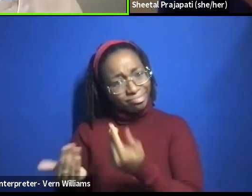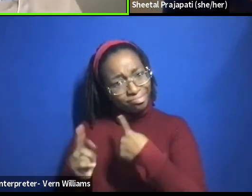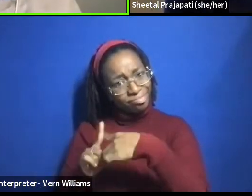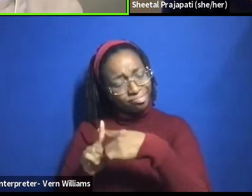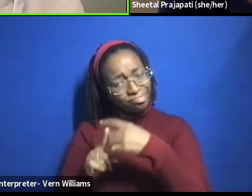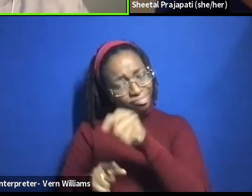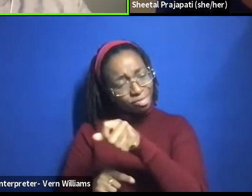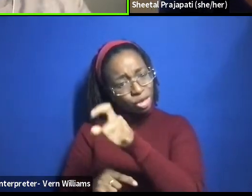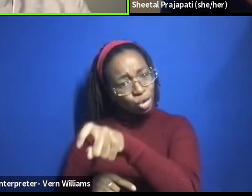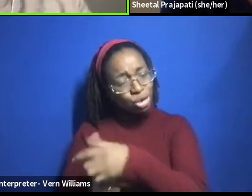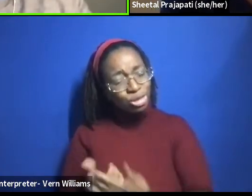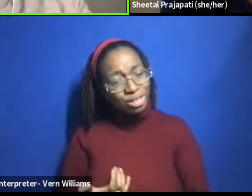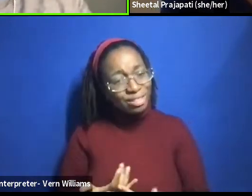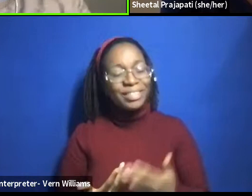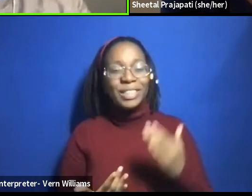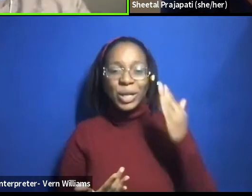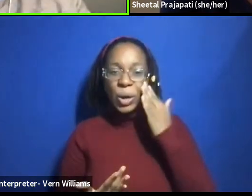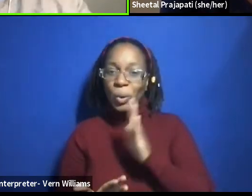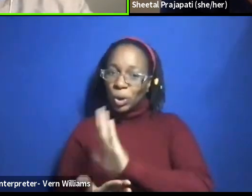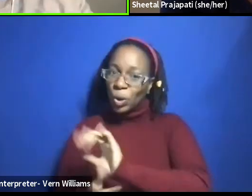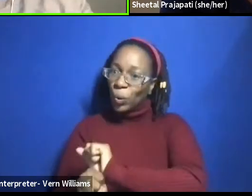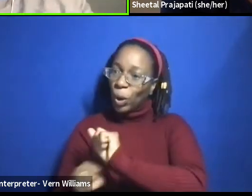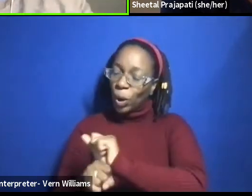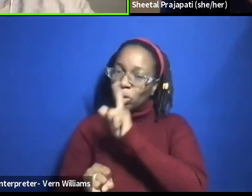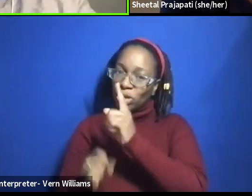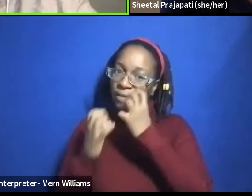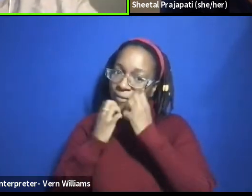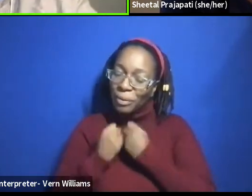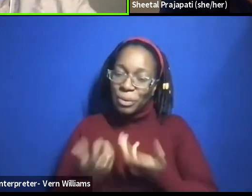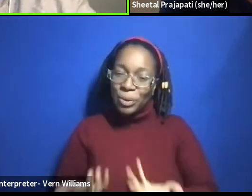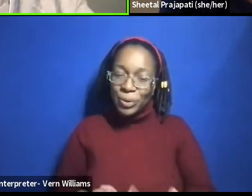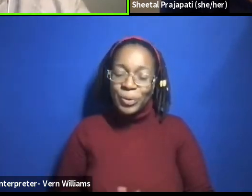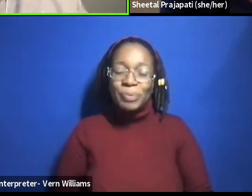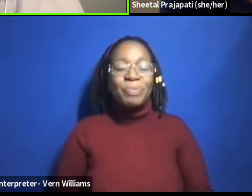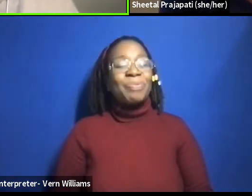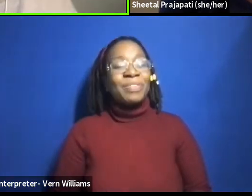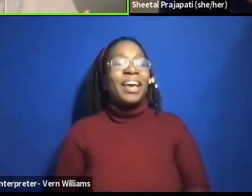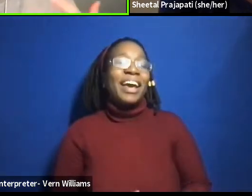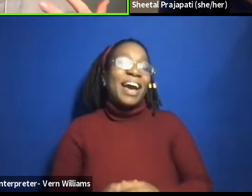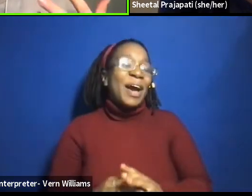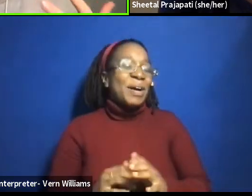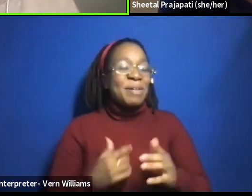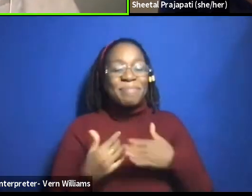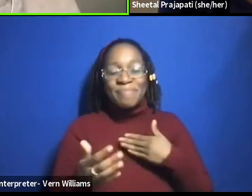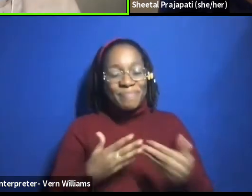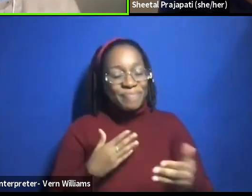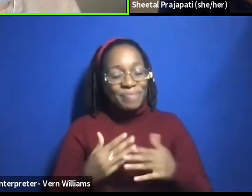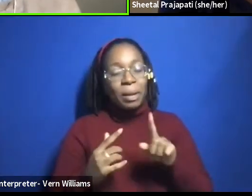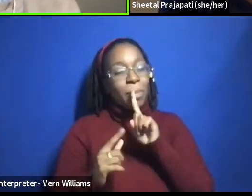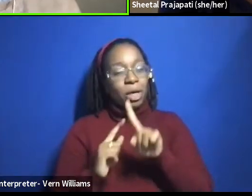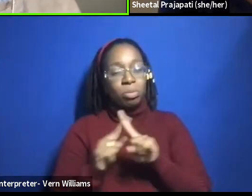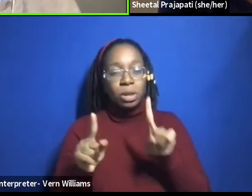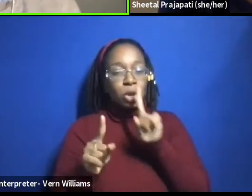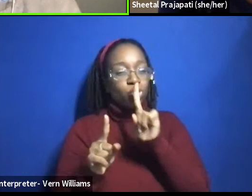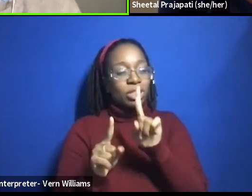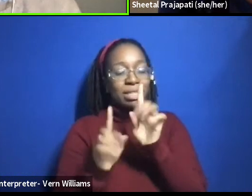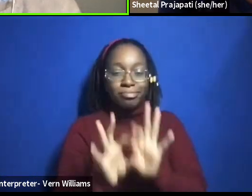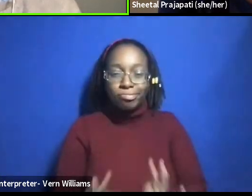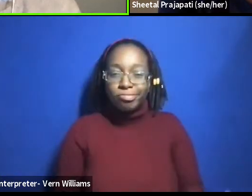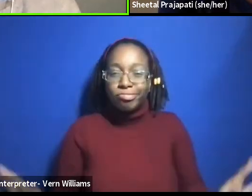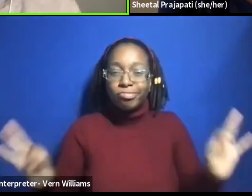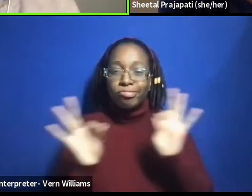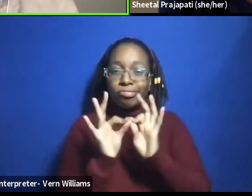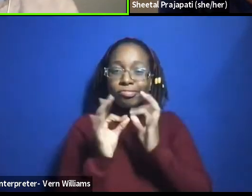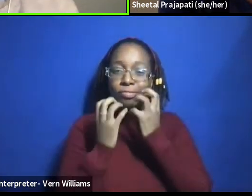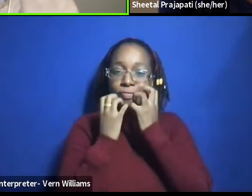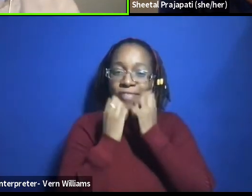you know, because your contribution is valuable. But it is a really wonderful characteristic of being an educator. And that's why